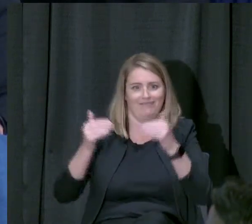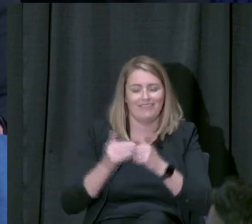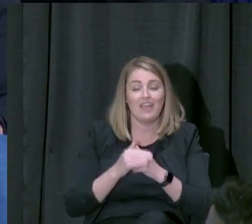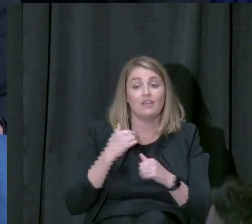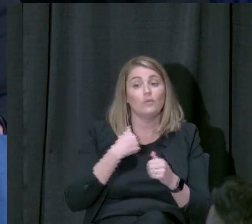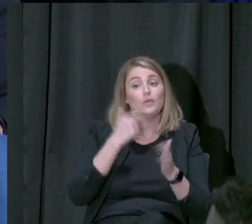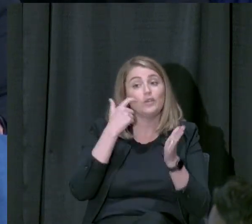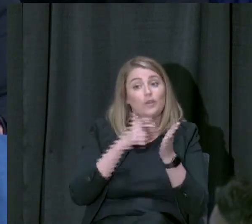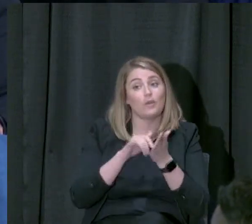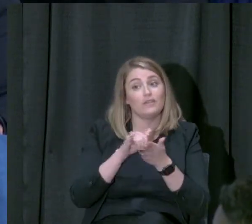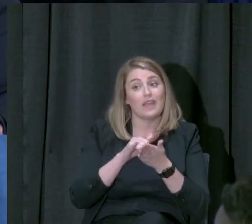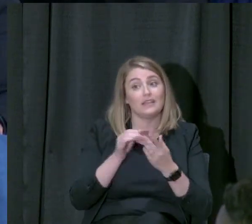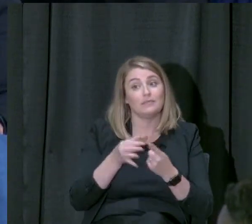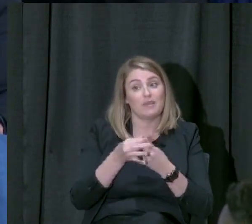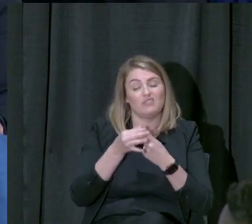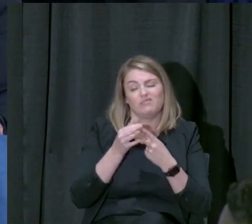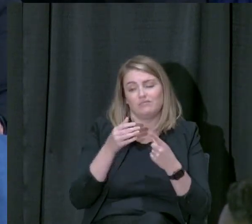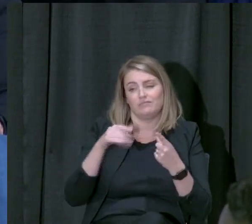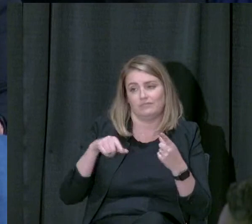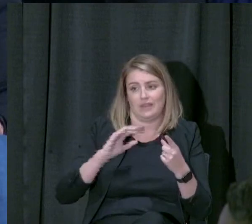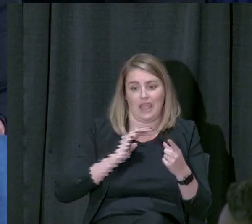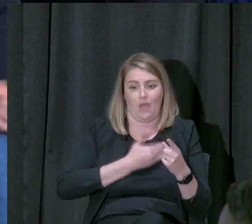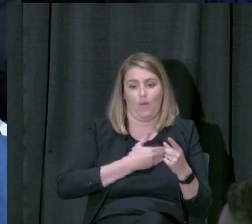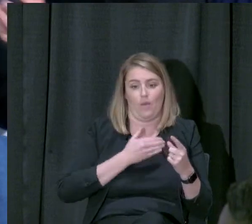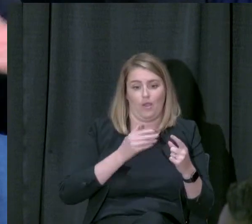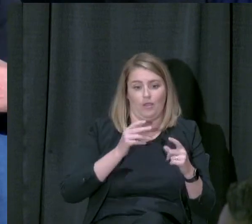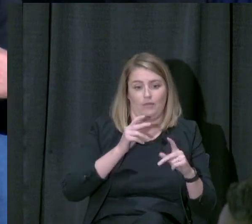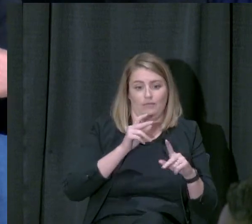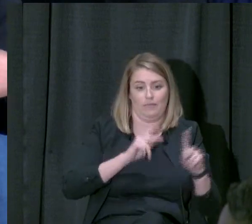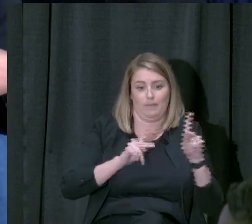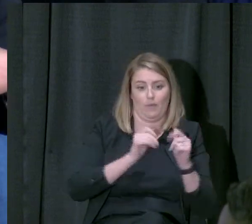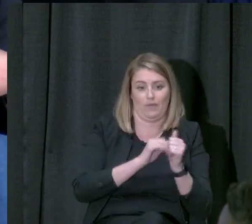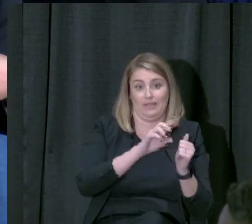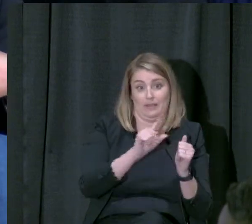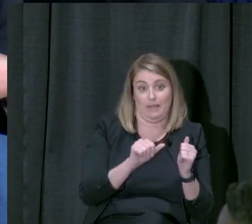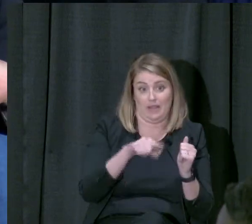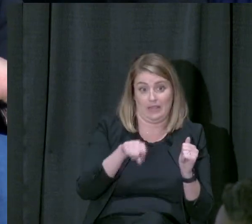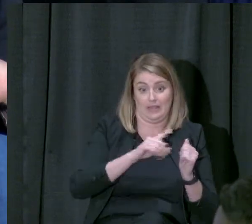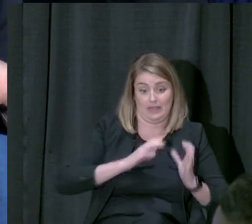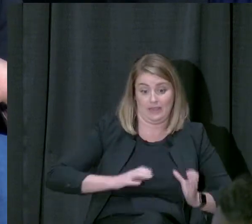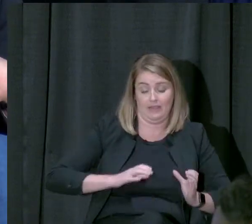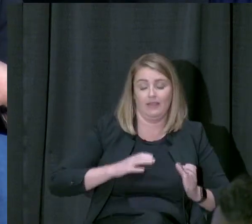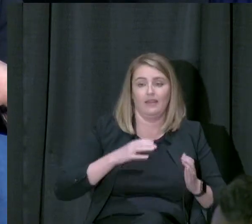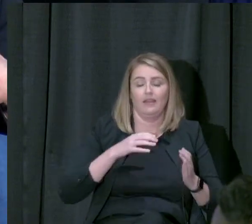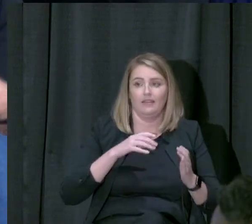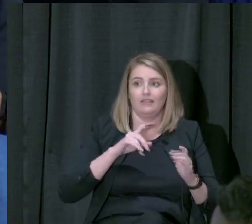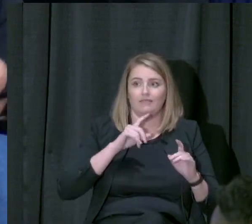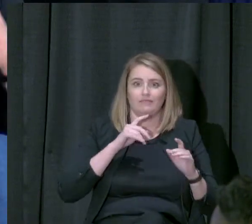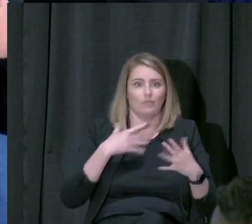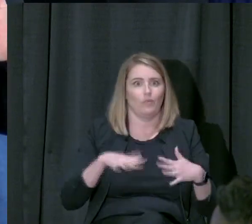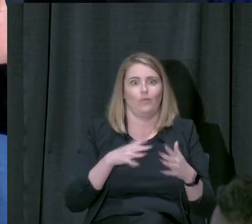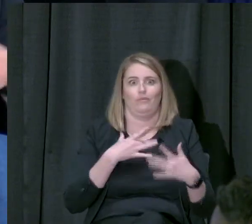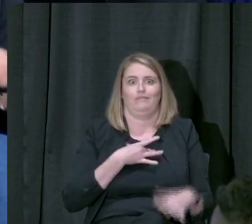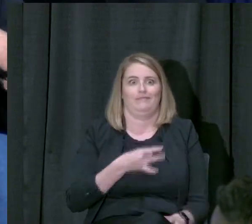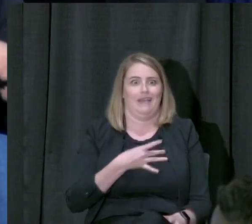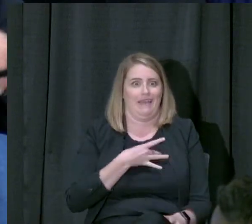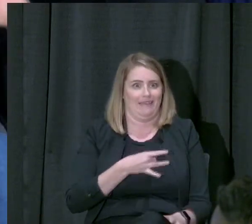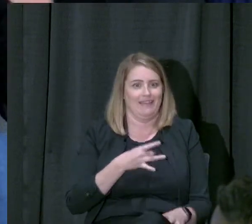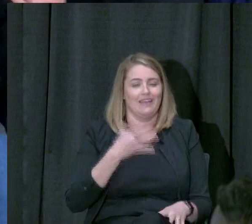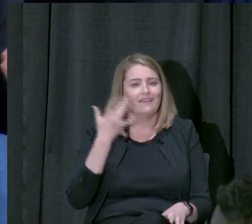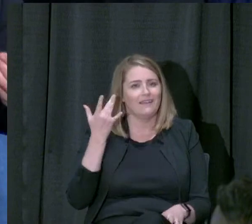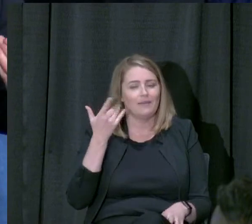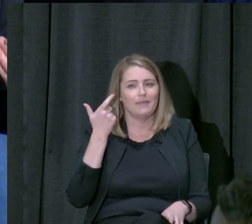noticed that, especially from the community of customers with disability, a large positive response from features like this, because